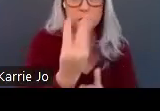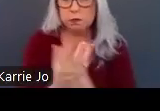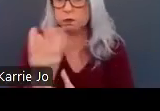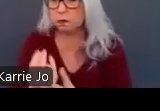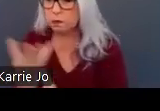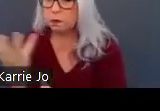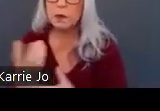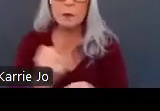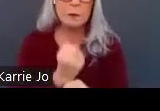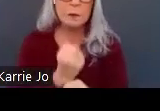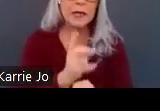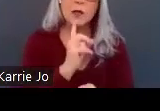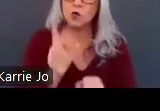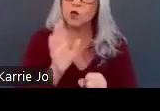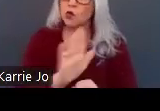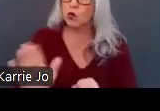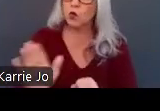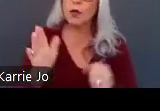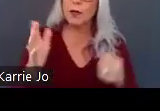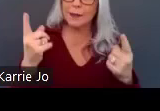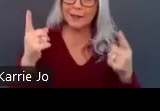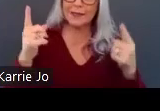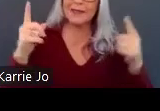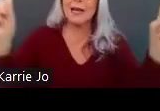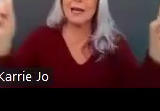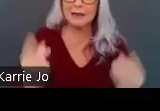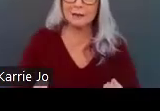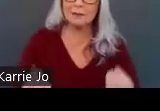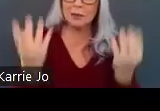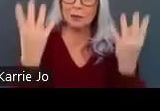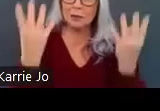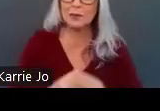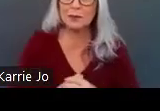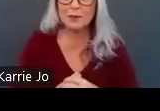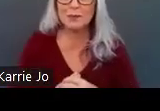your success is likely. That's all I've got.